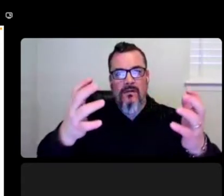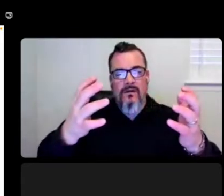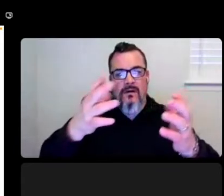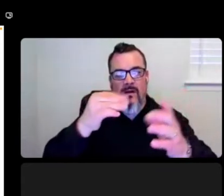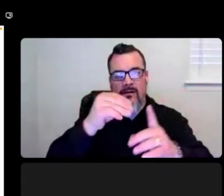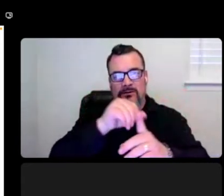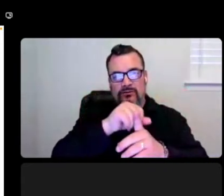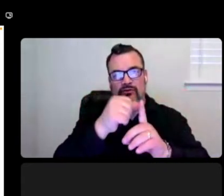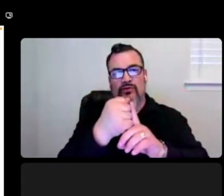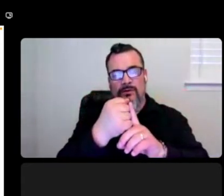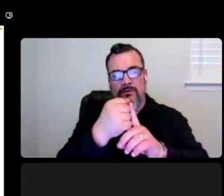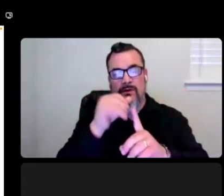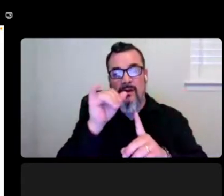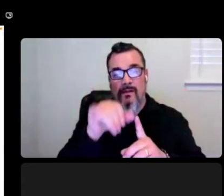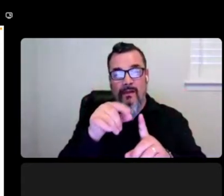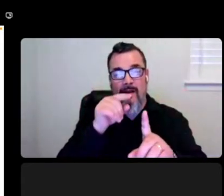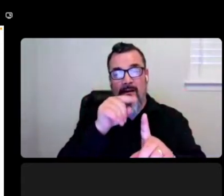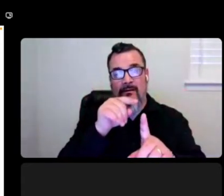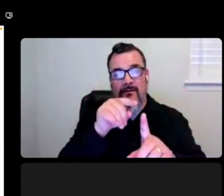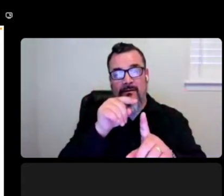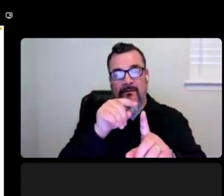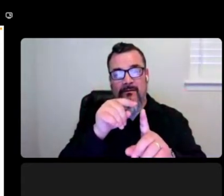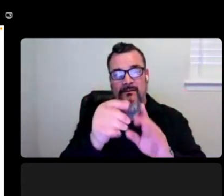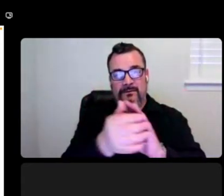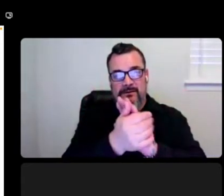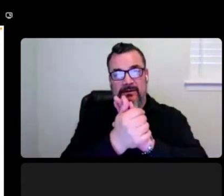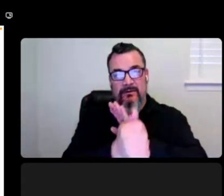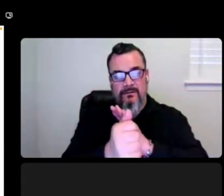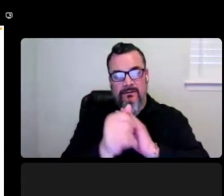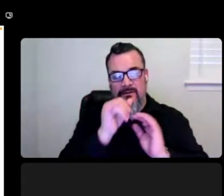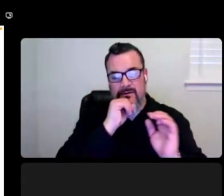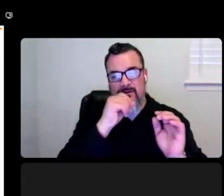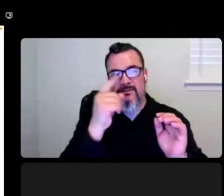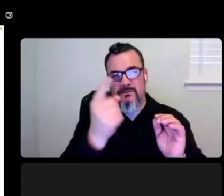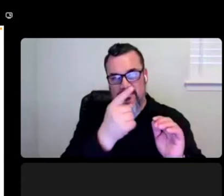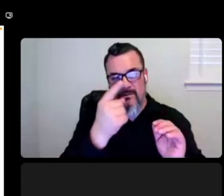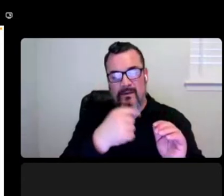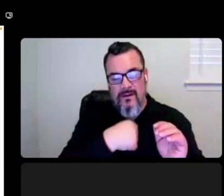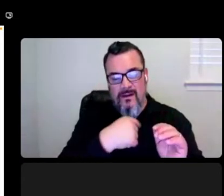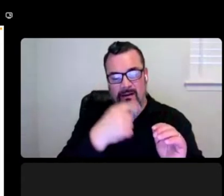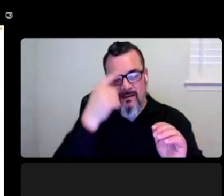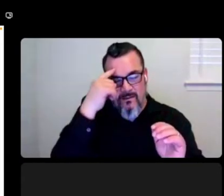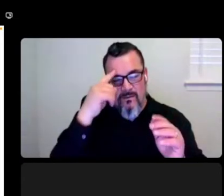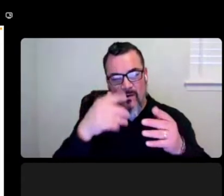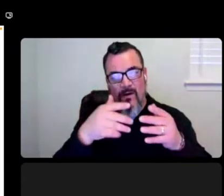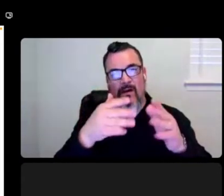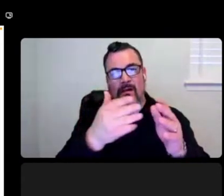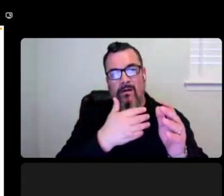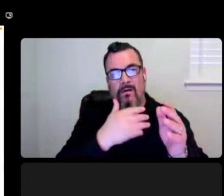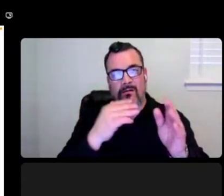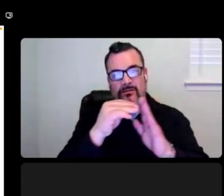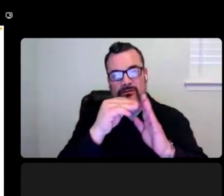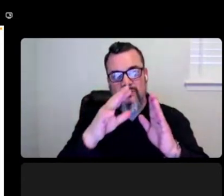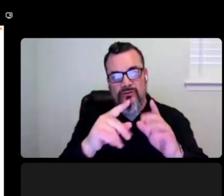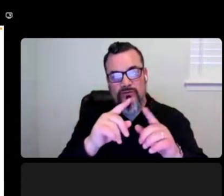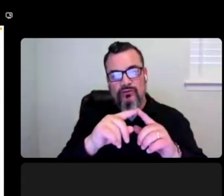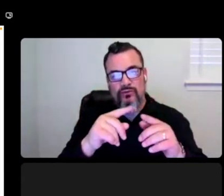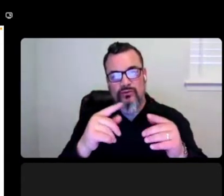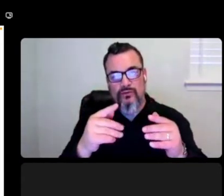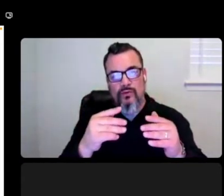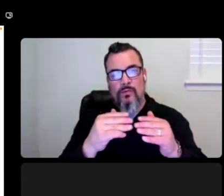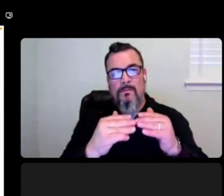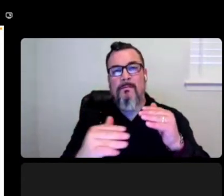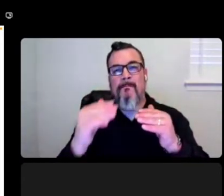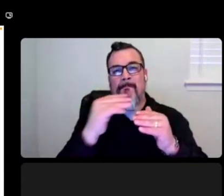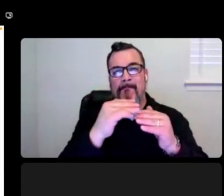situation. That particular skill is something that I think that will allow our students to move above and